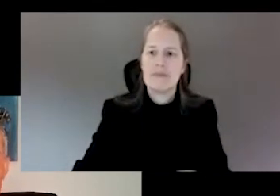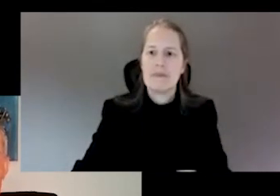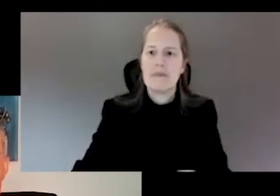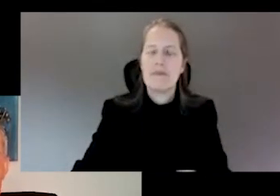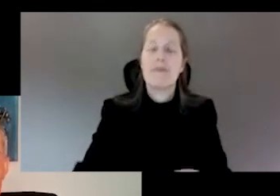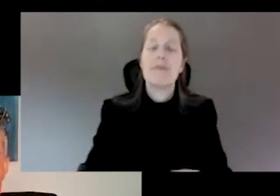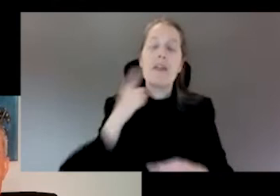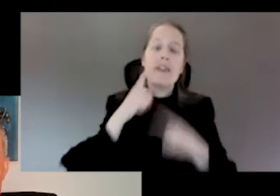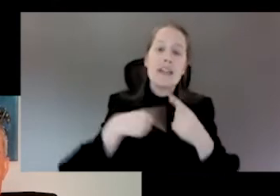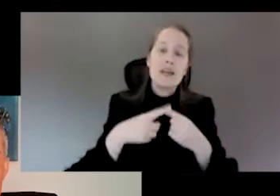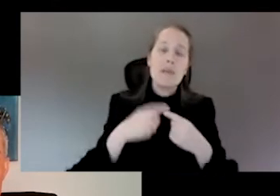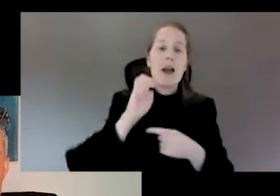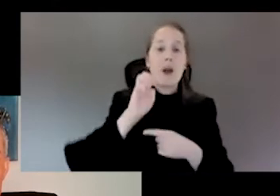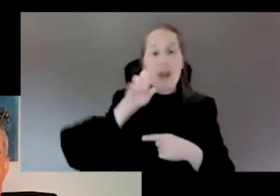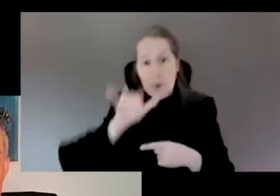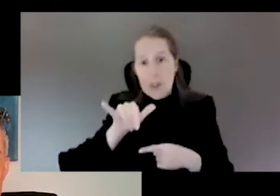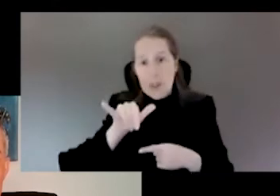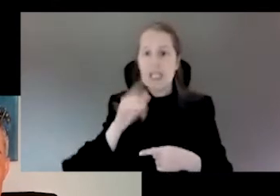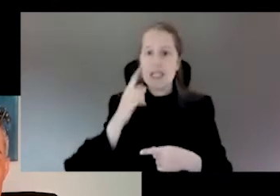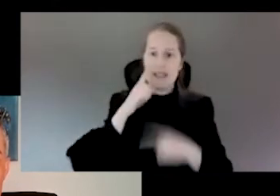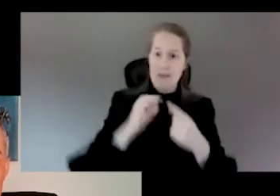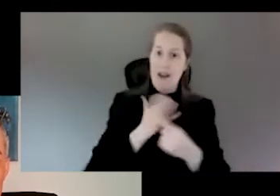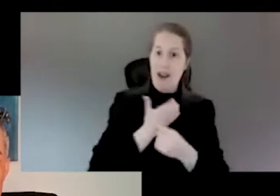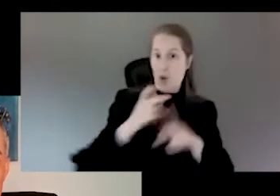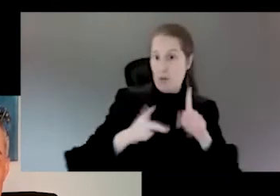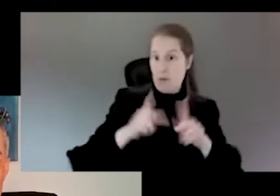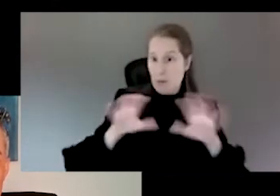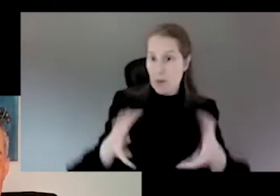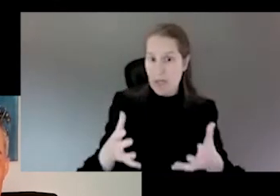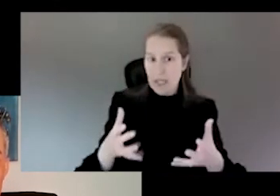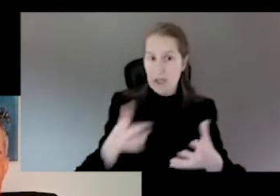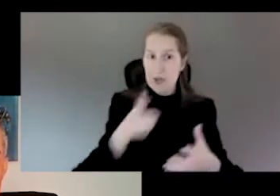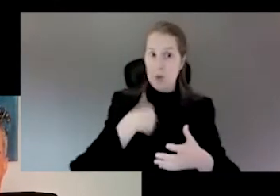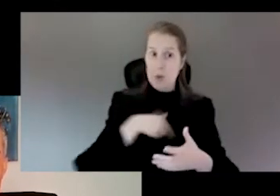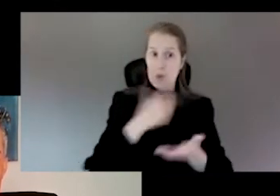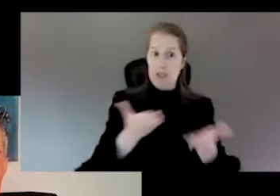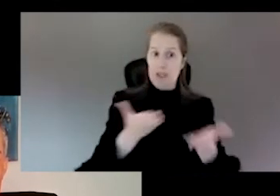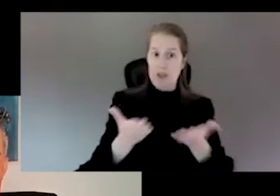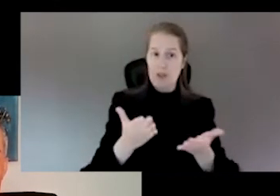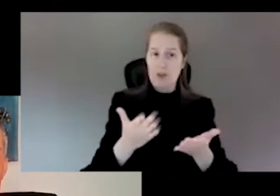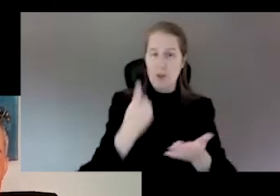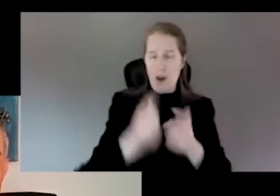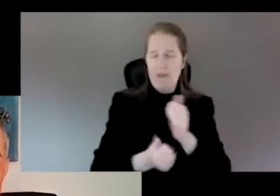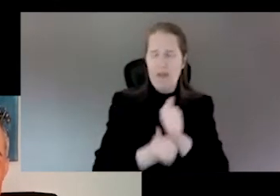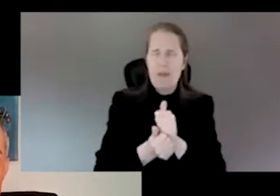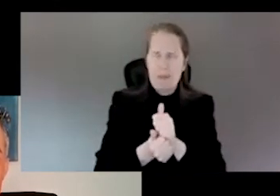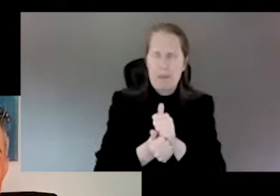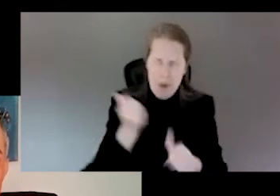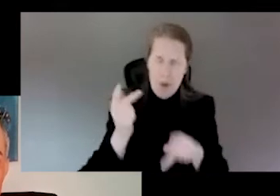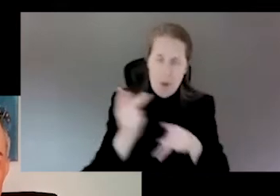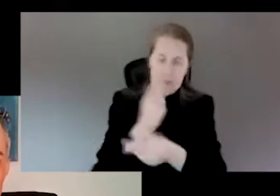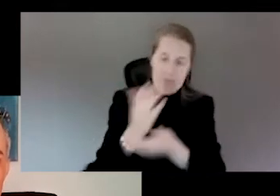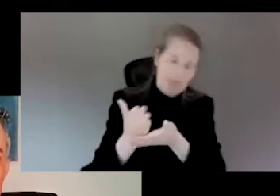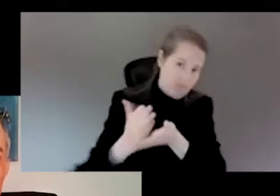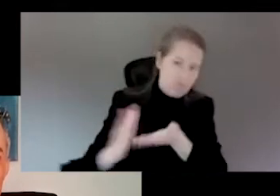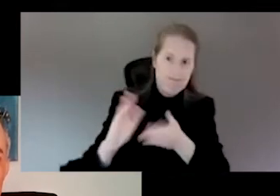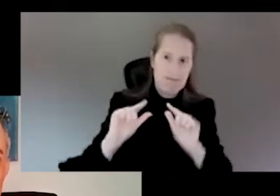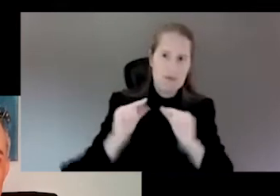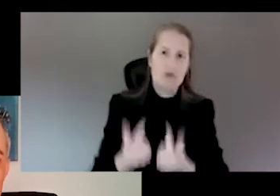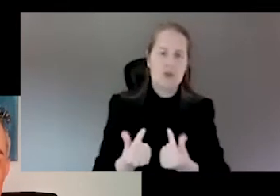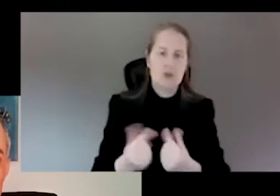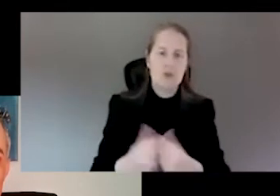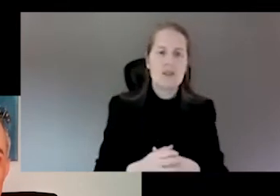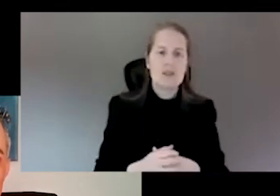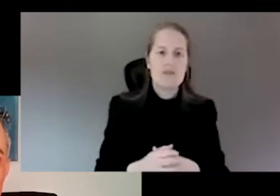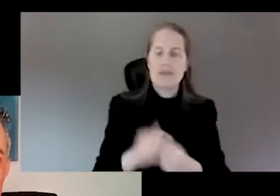about our population, you know, the population that we serve is one of the most marginalized groups and have faced inequality